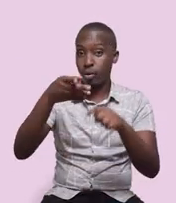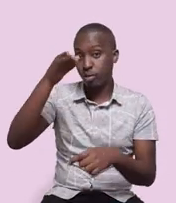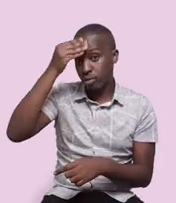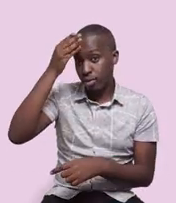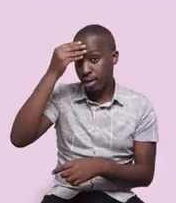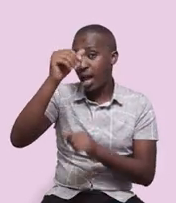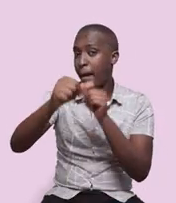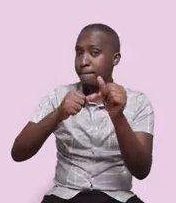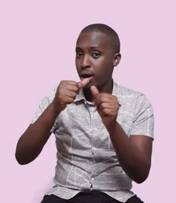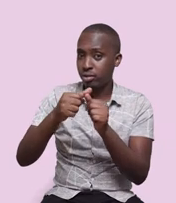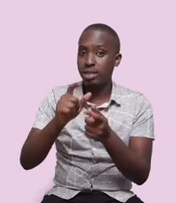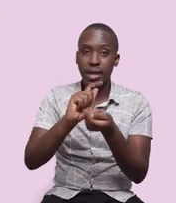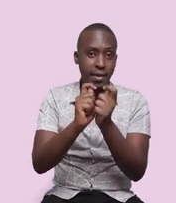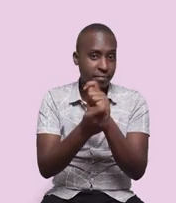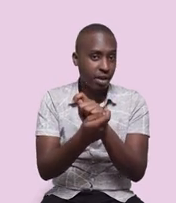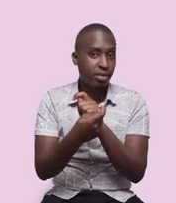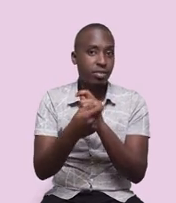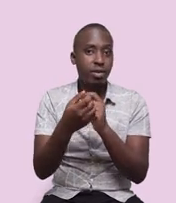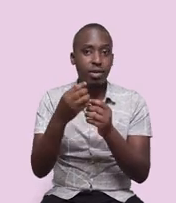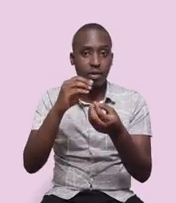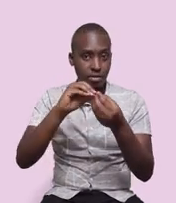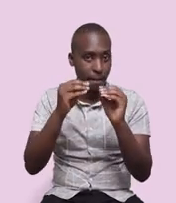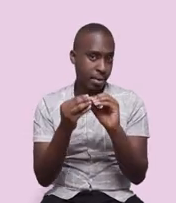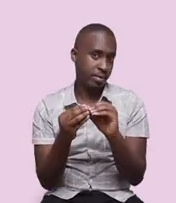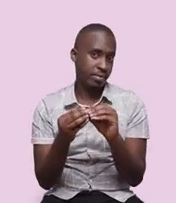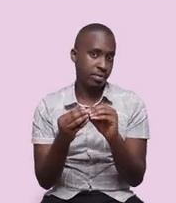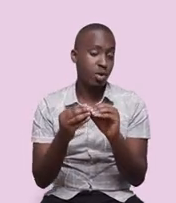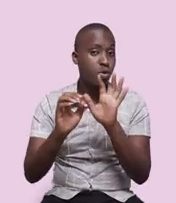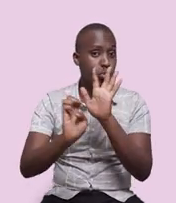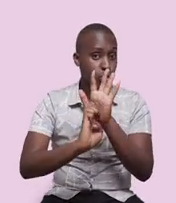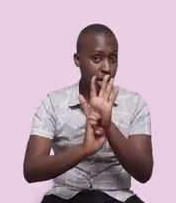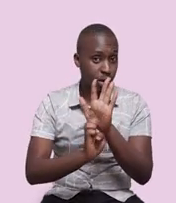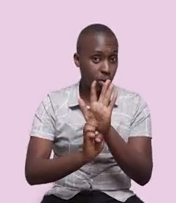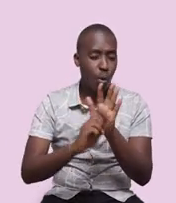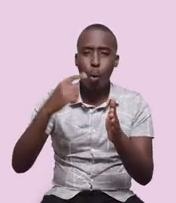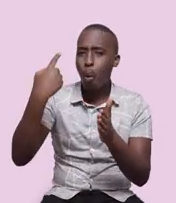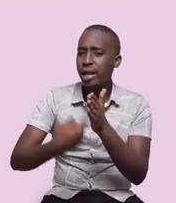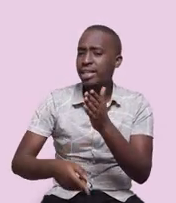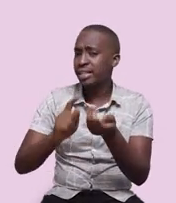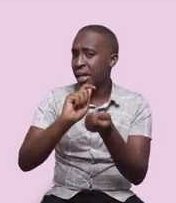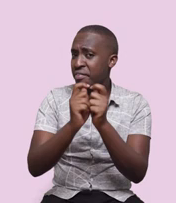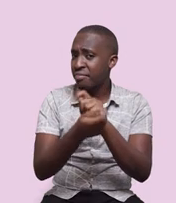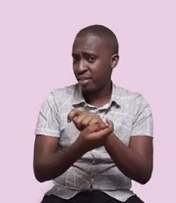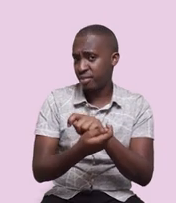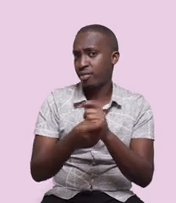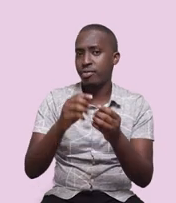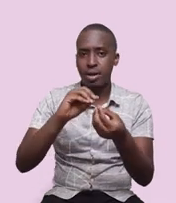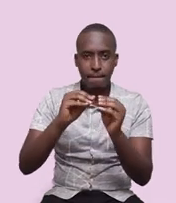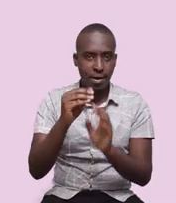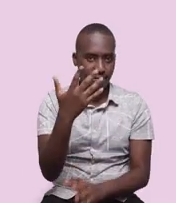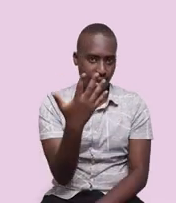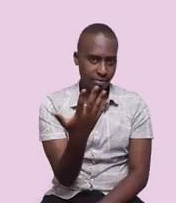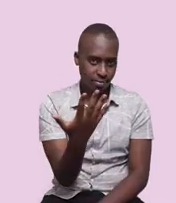to study about the inverse of the numbers. For example, what is the inverse of number